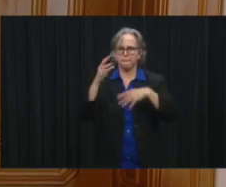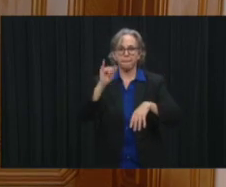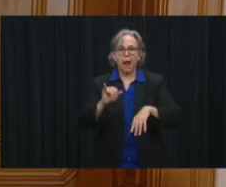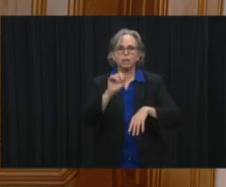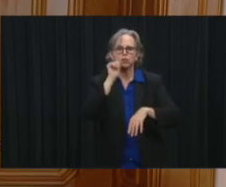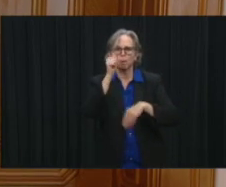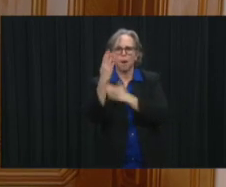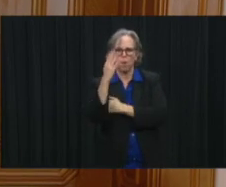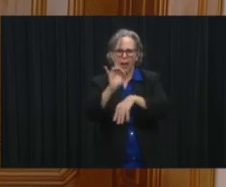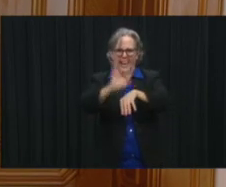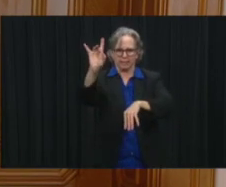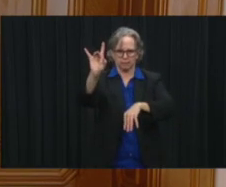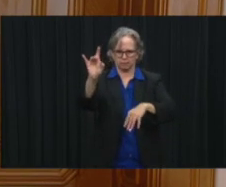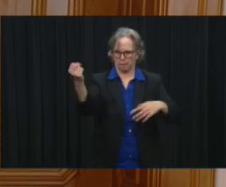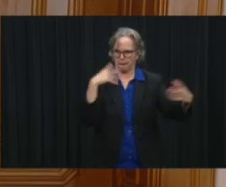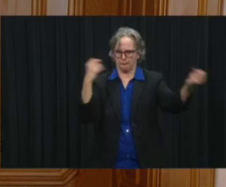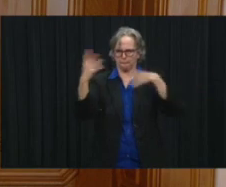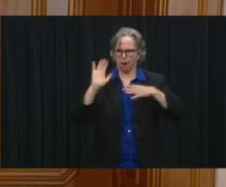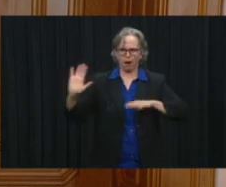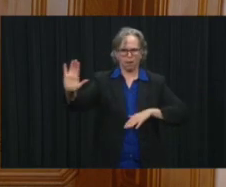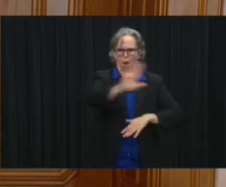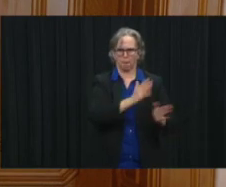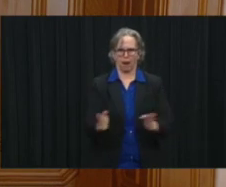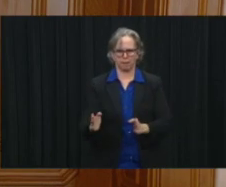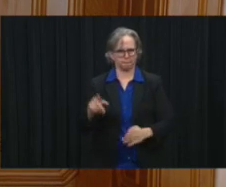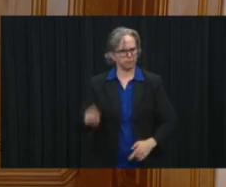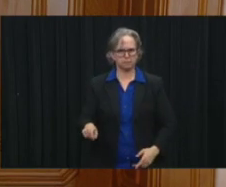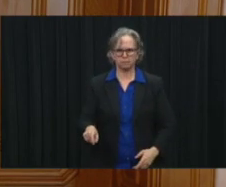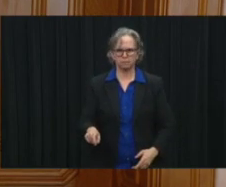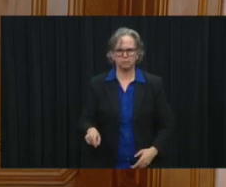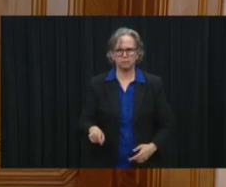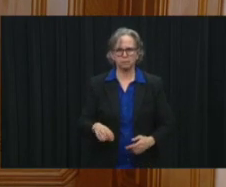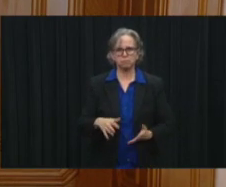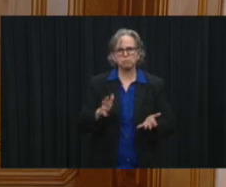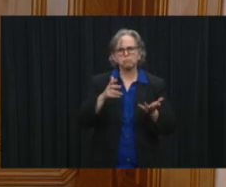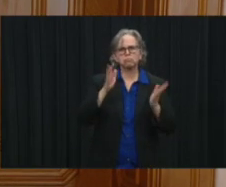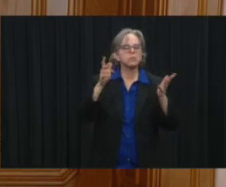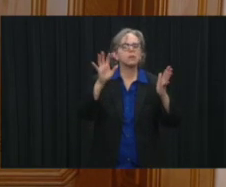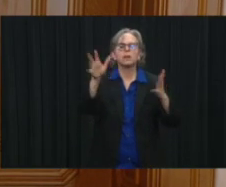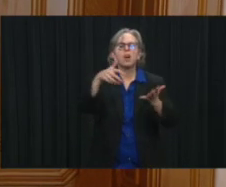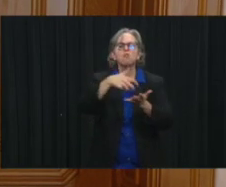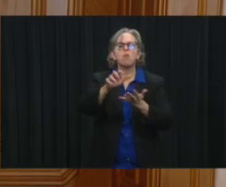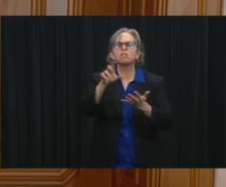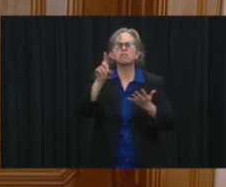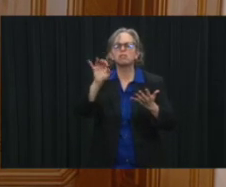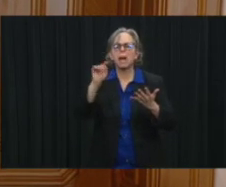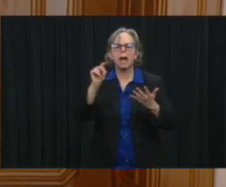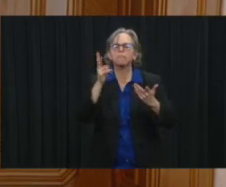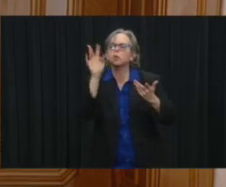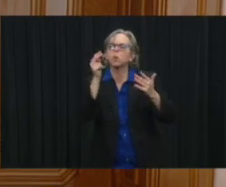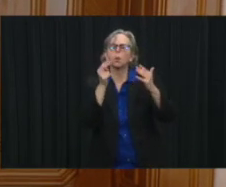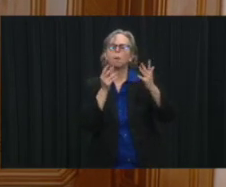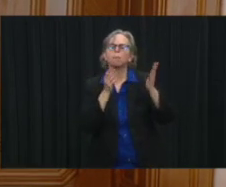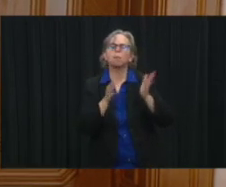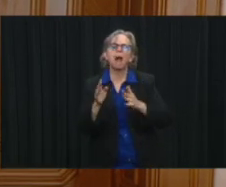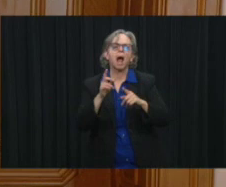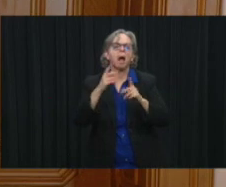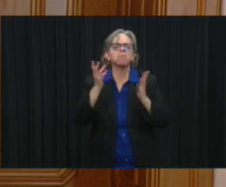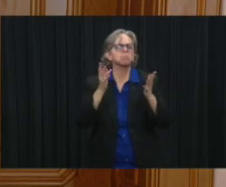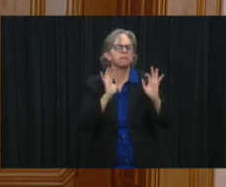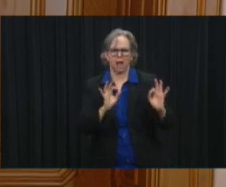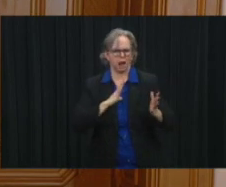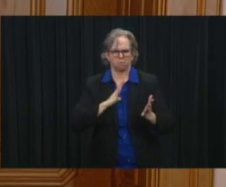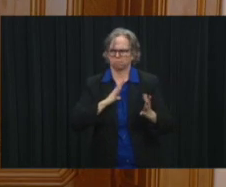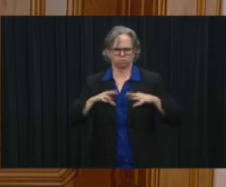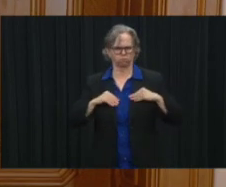draft. Rough draft by 9 o'clock tomorrow morning. I've asked them to have the final draft,